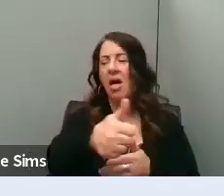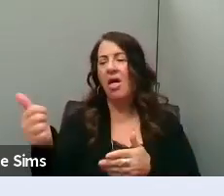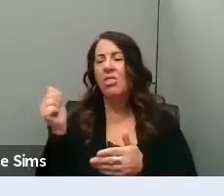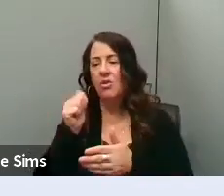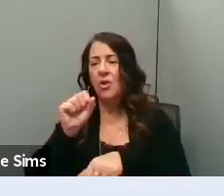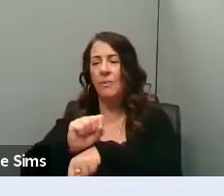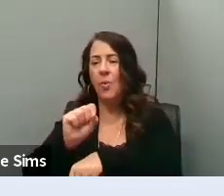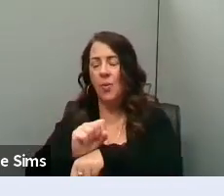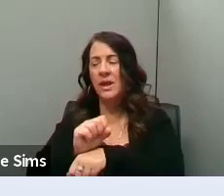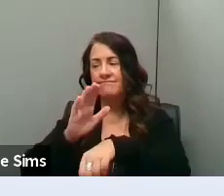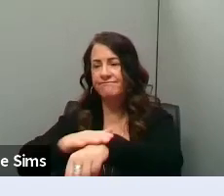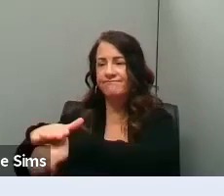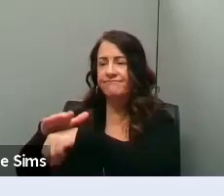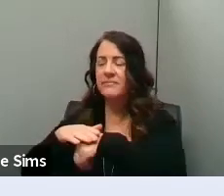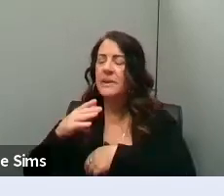tested?